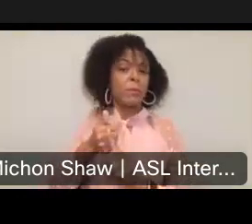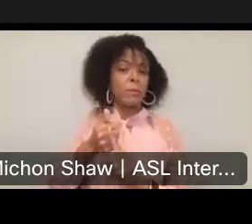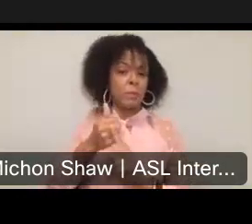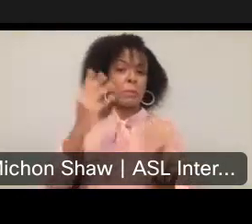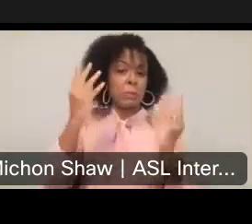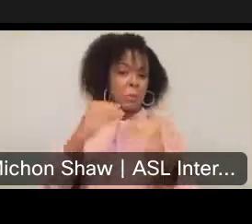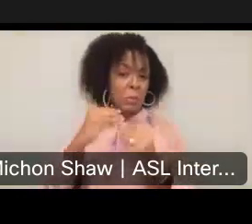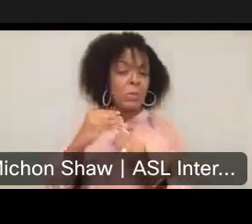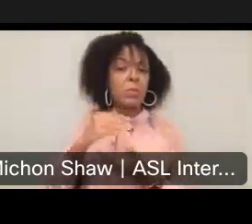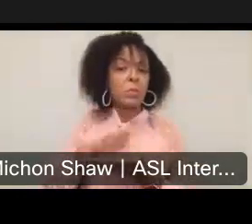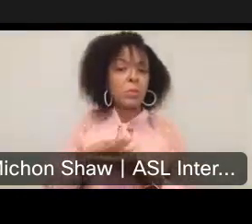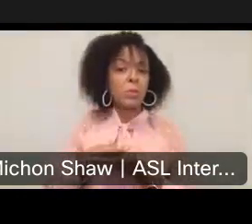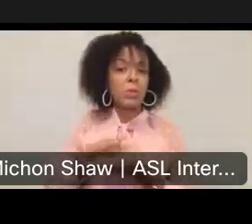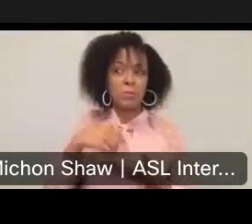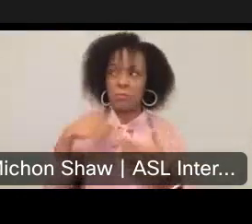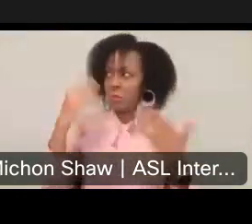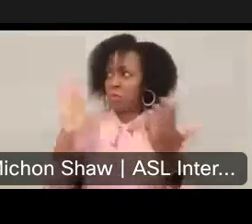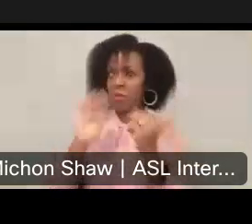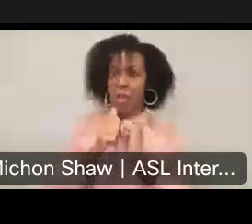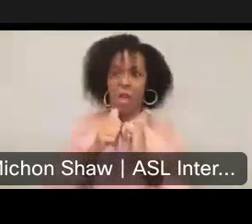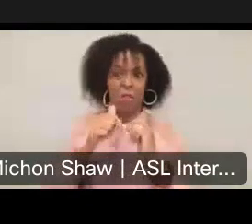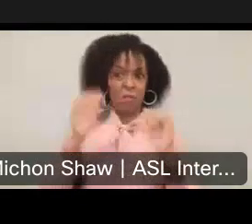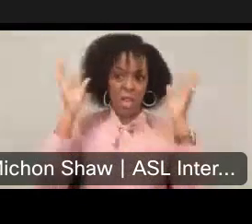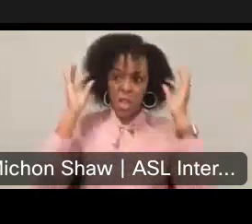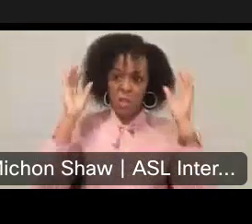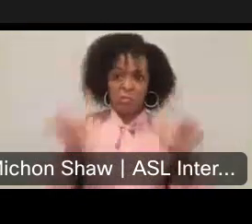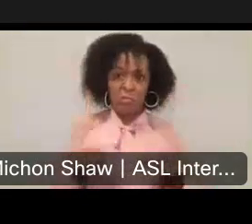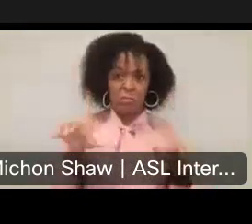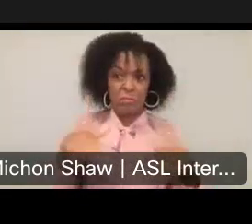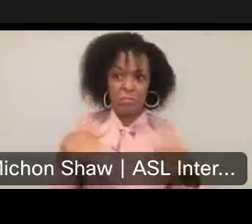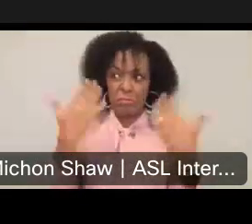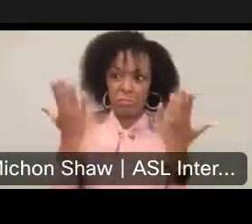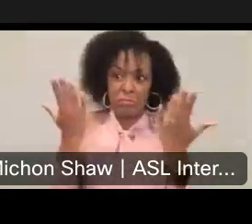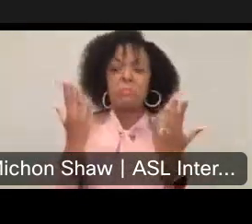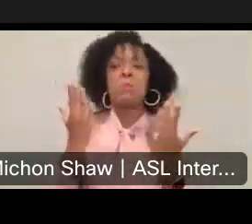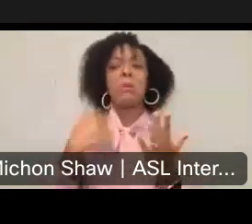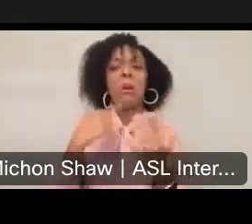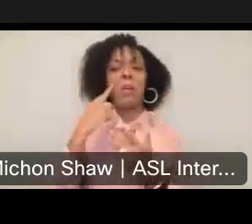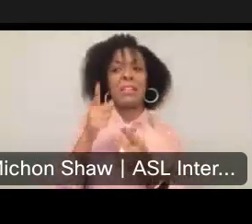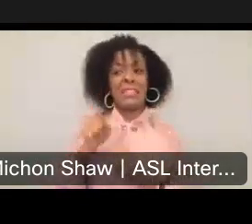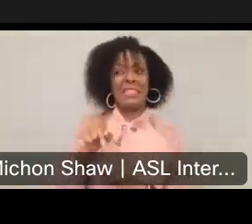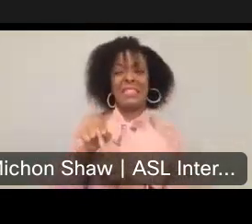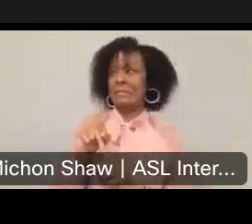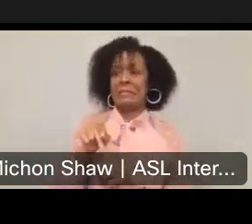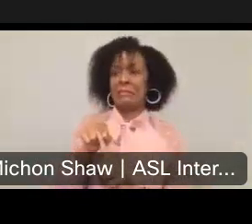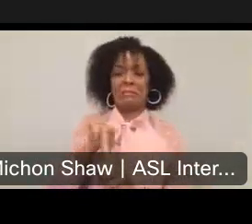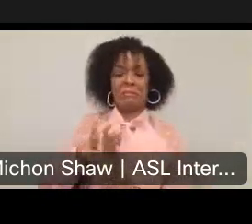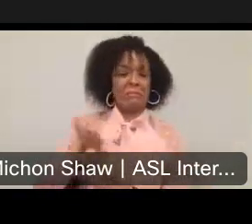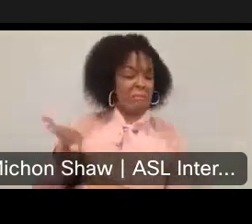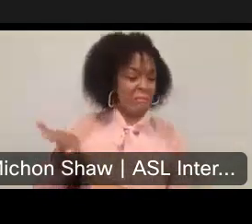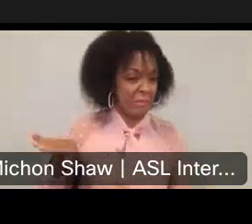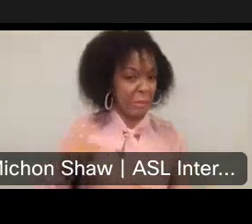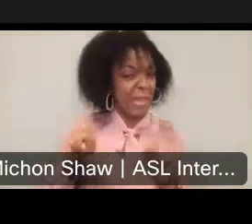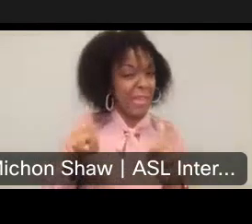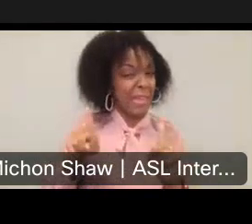So I almost decided that that was an option I should not follow, but I followed it up